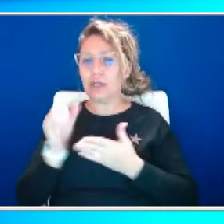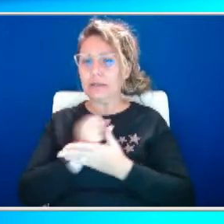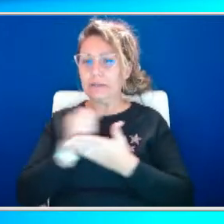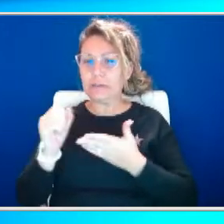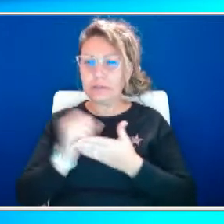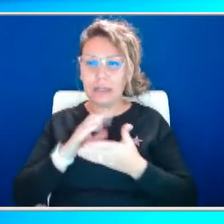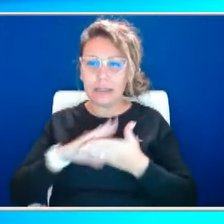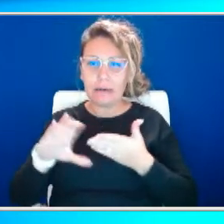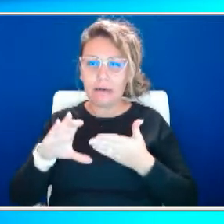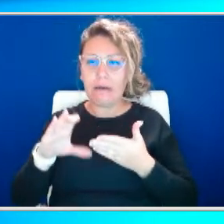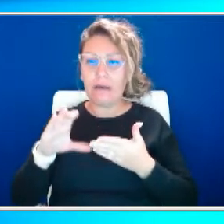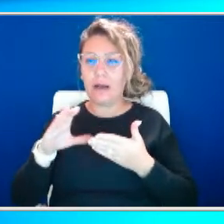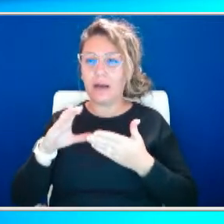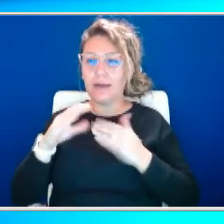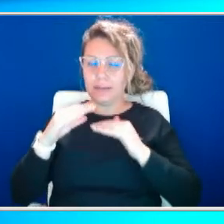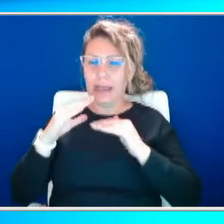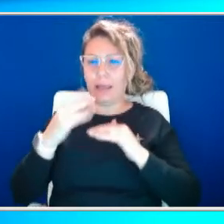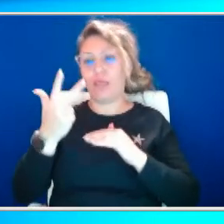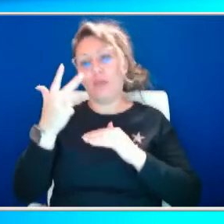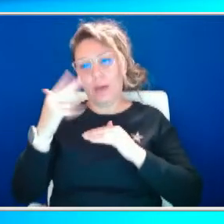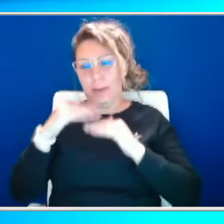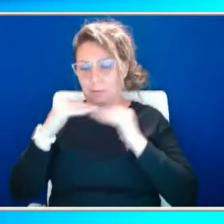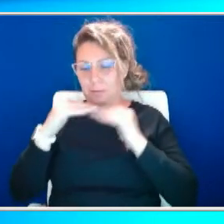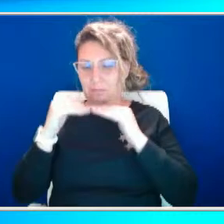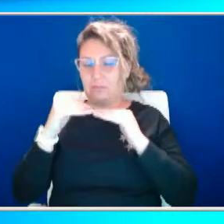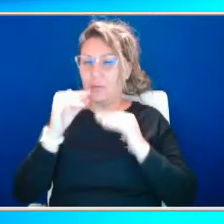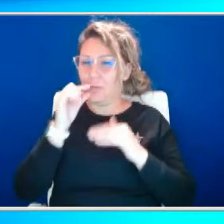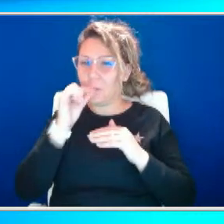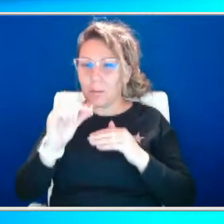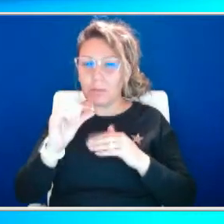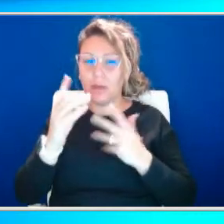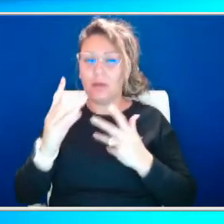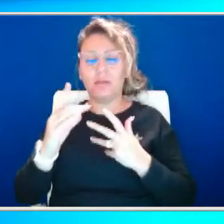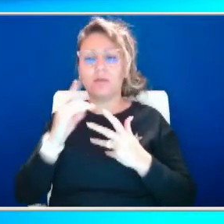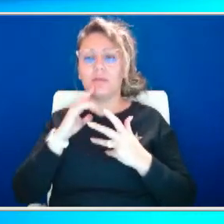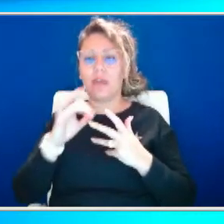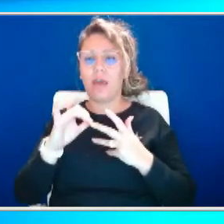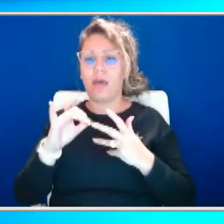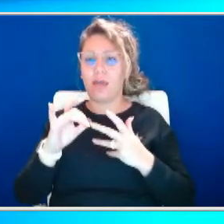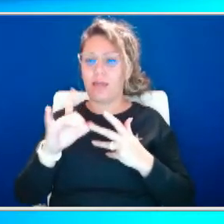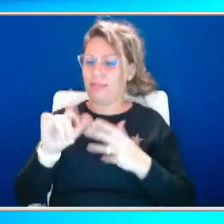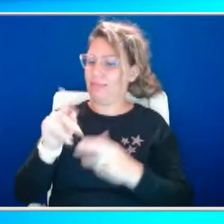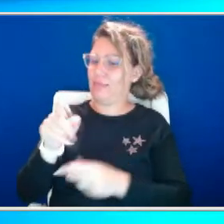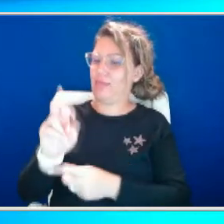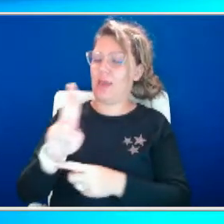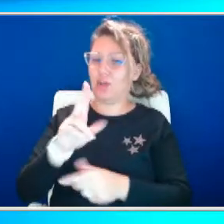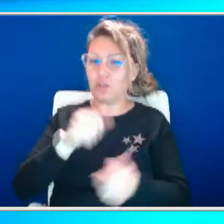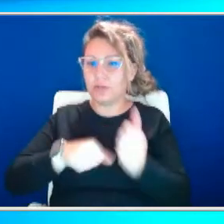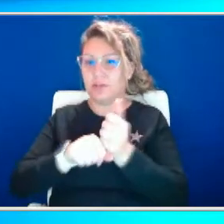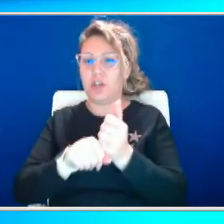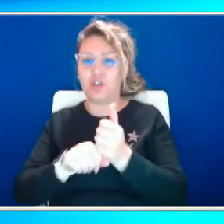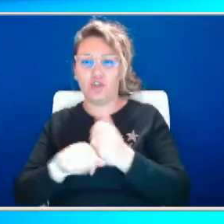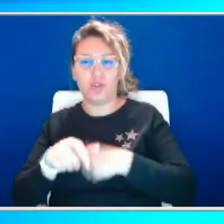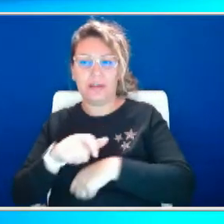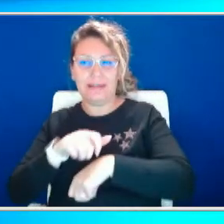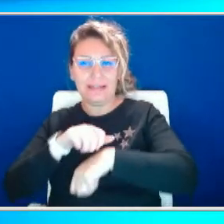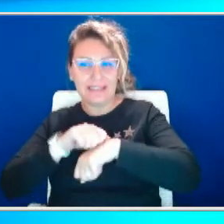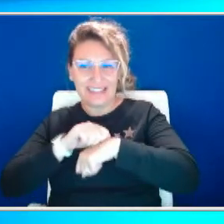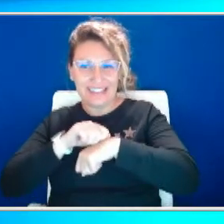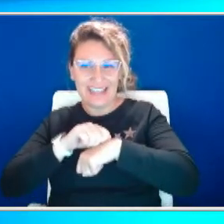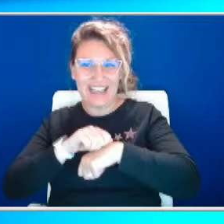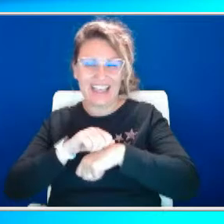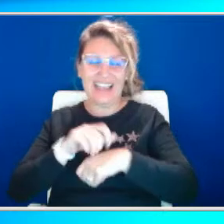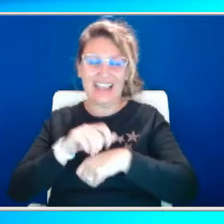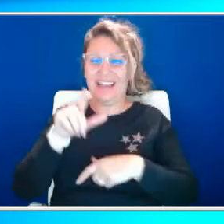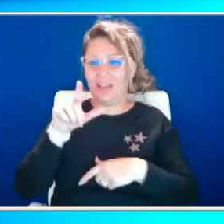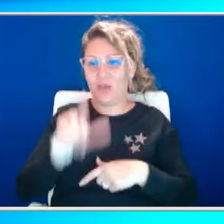cards stacked on top of each other. Usually we find, you know, the layer kind of underneath the skin in the subcutaneous tissues in the lower part of the